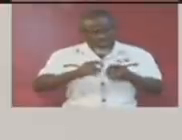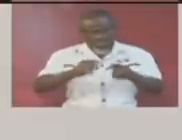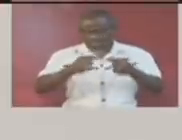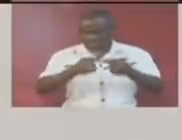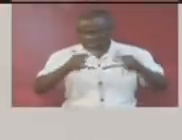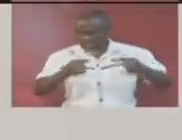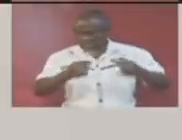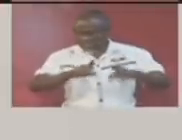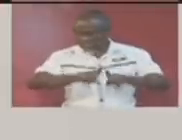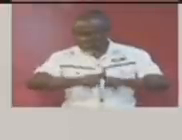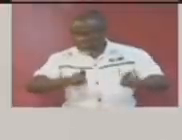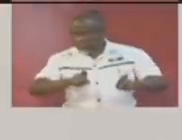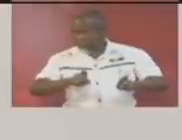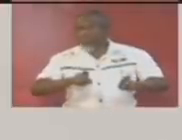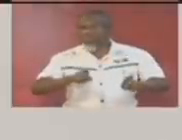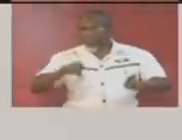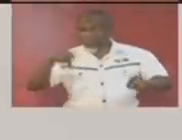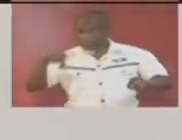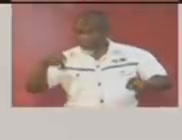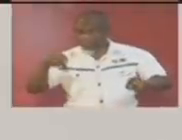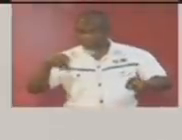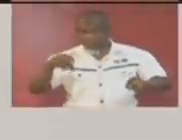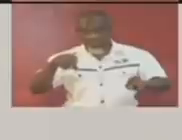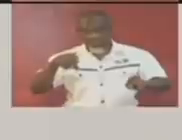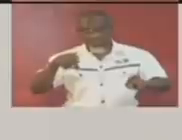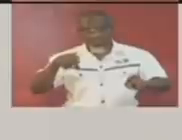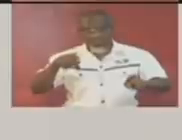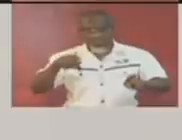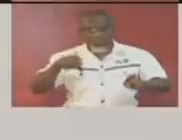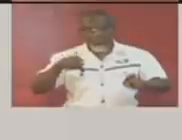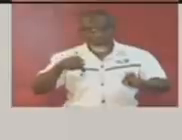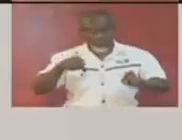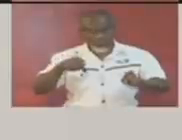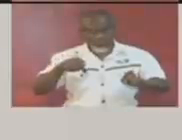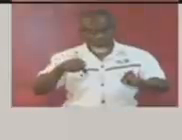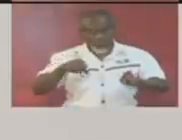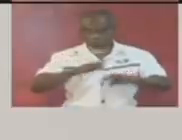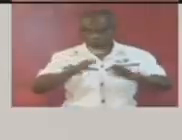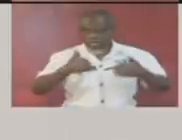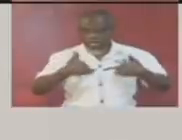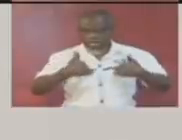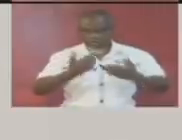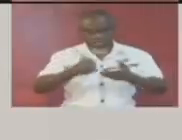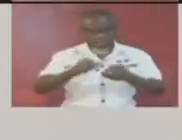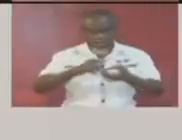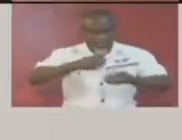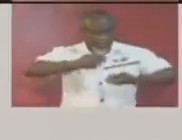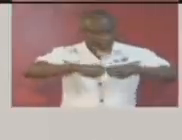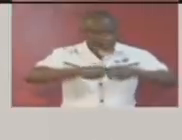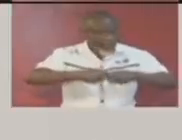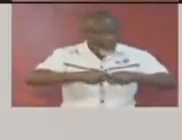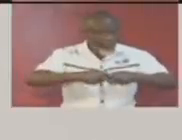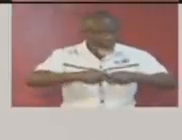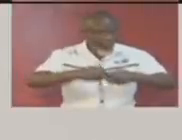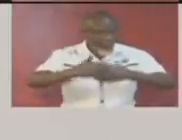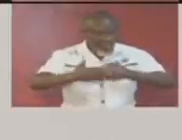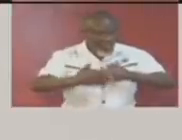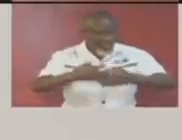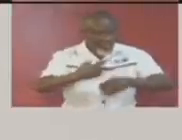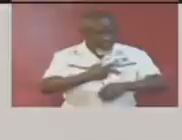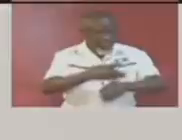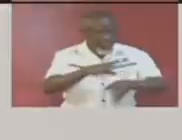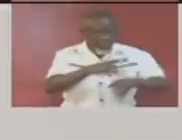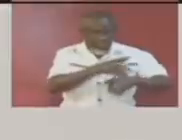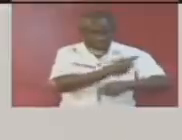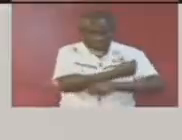for persons or is not as immunogenic, it doesn't have that immunogenicity that is being said of the Pfizer, then